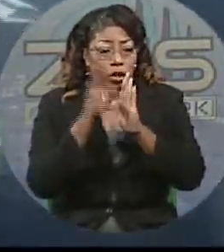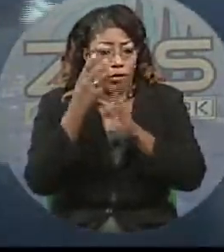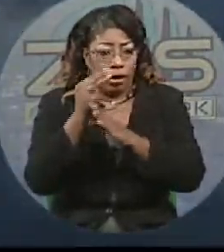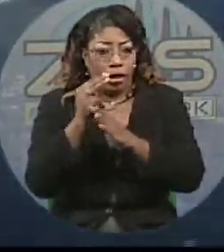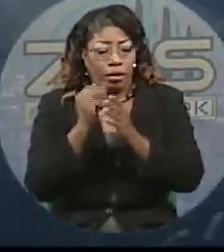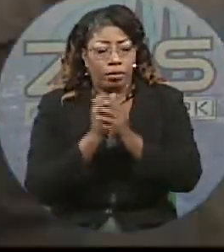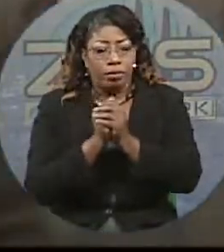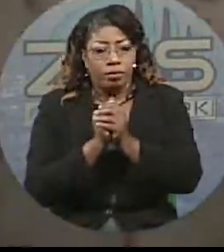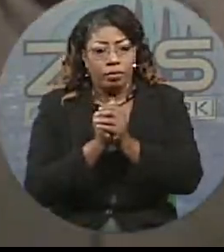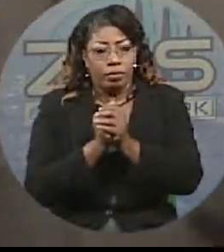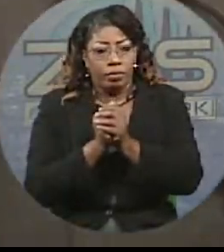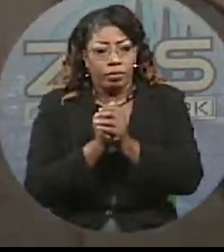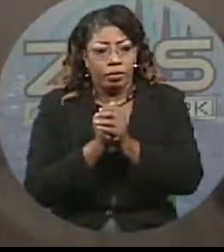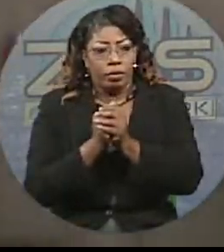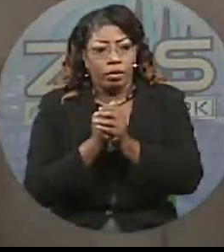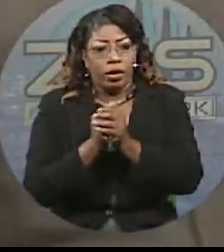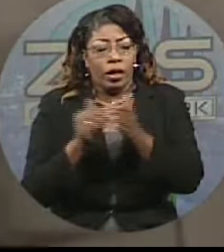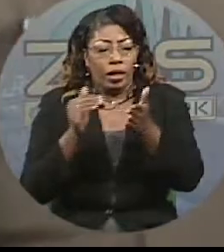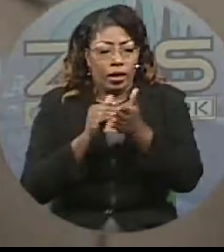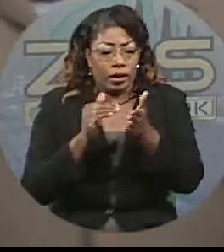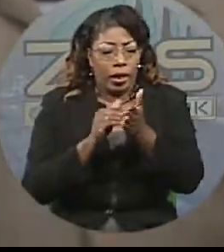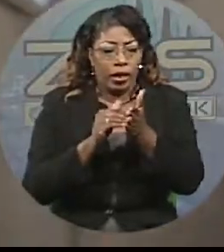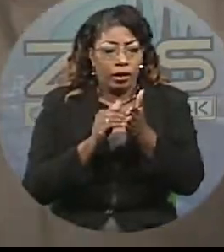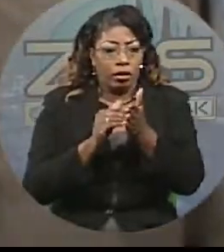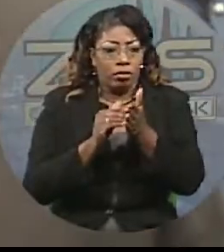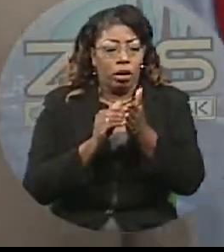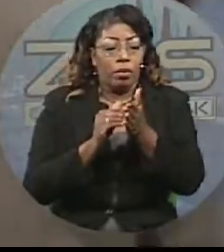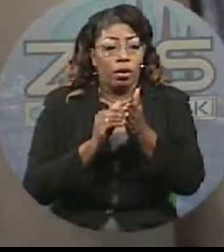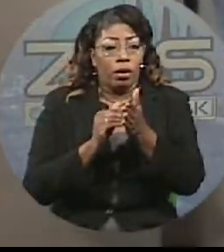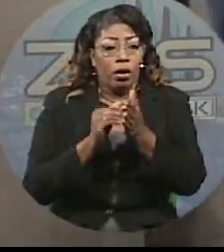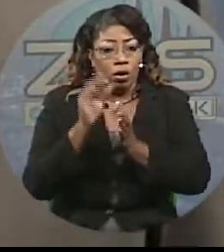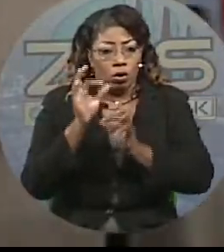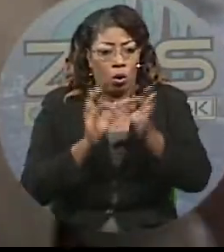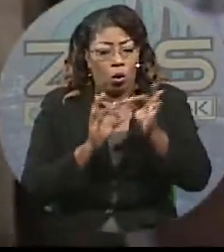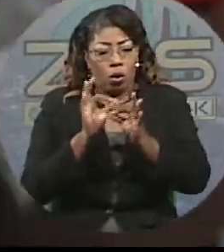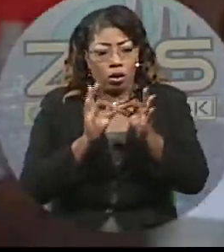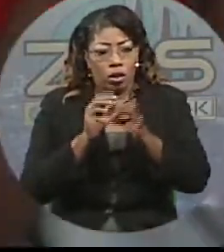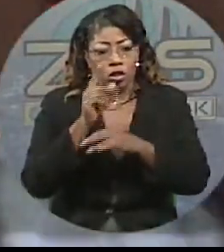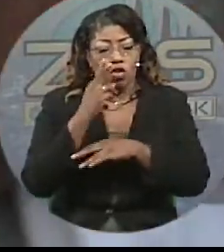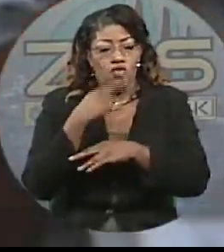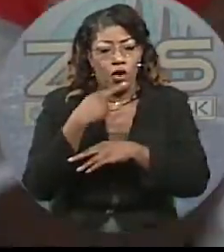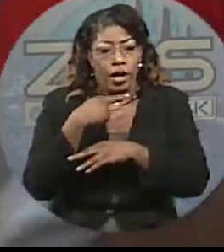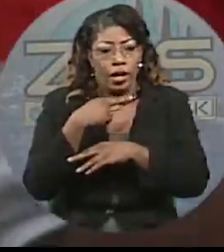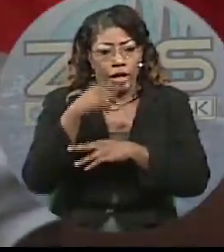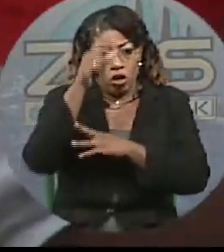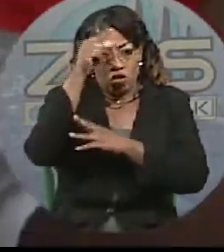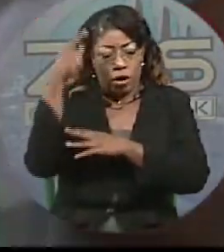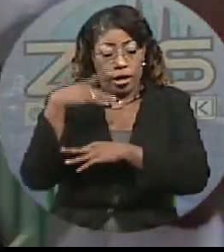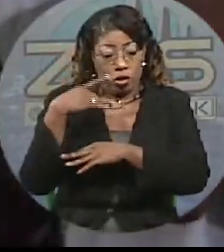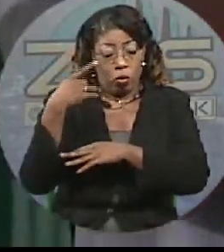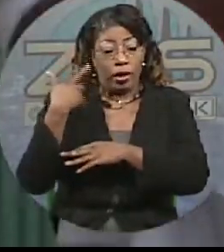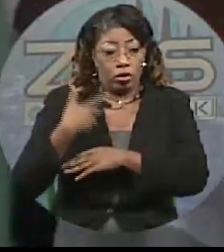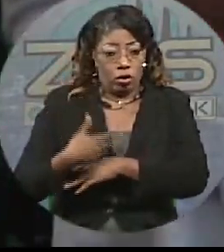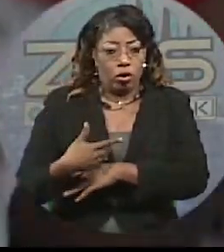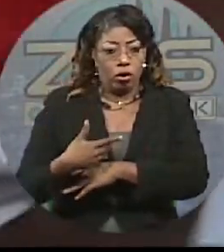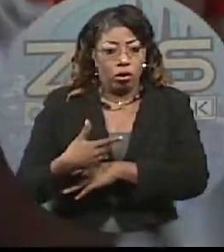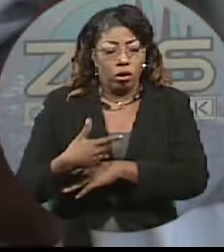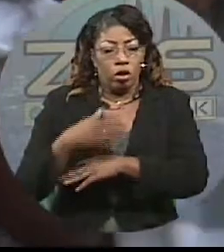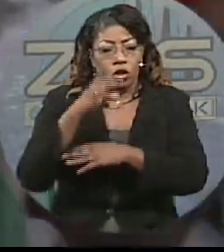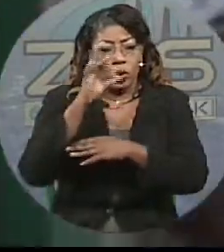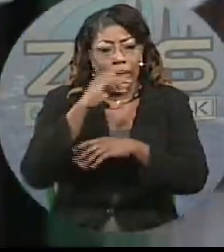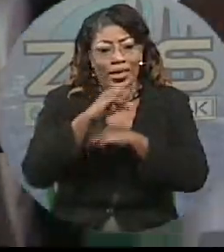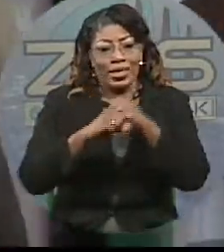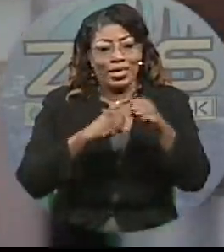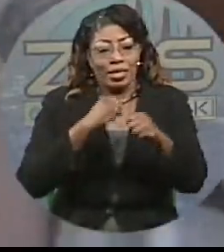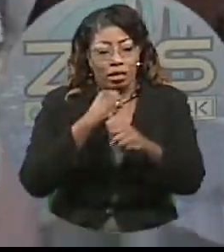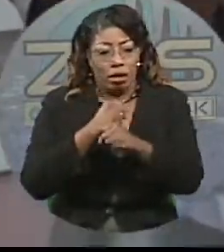Crown. Still from the courts, a judge has sentenced 41-year-old Jermaine Knowles in the red, gray, and white striped shirt to 8 years